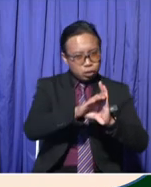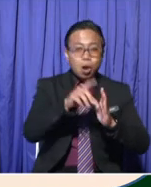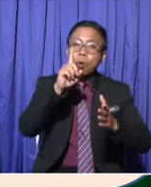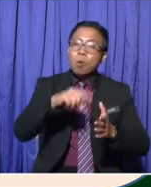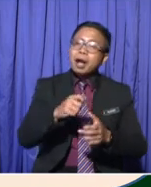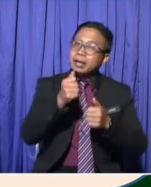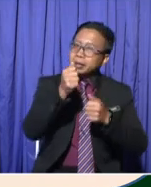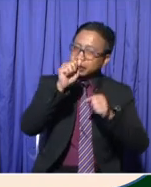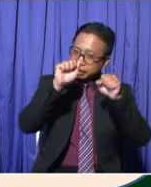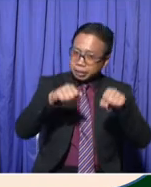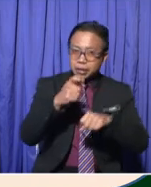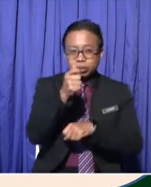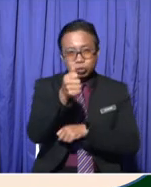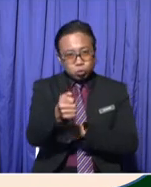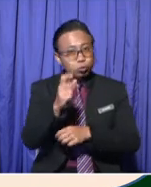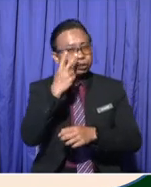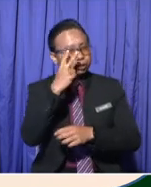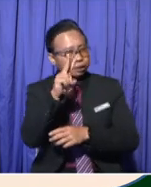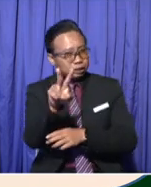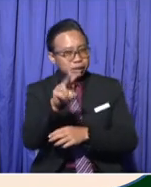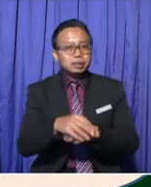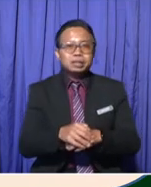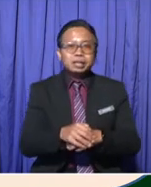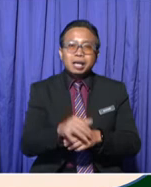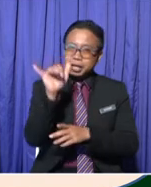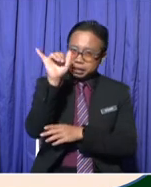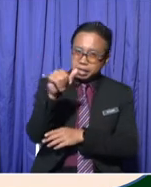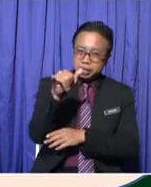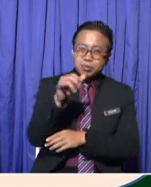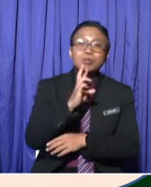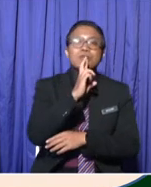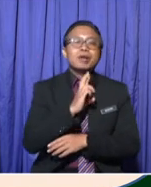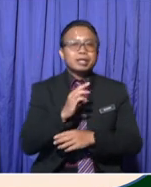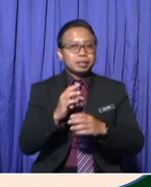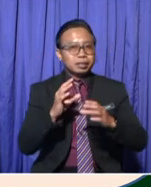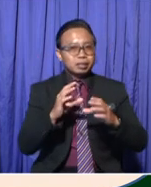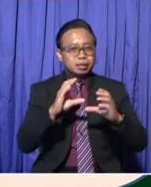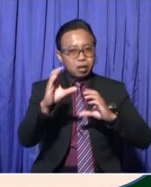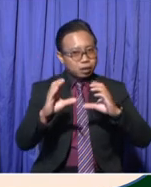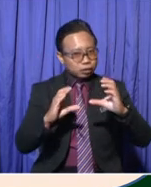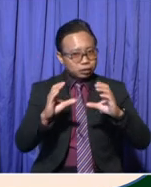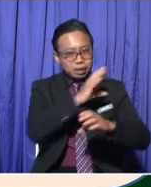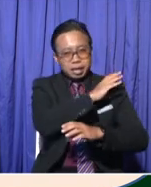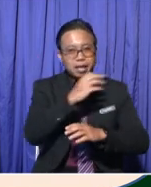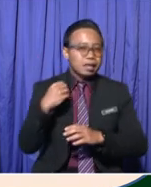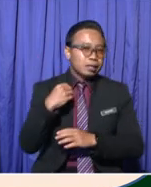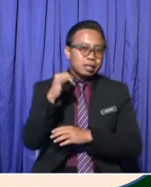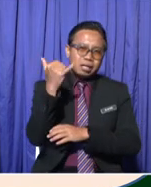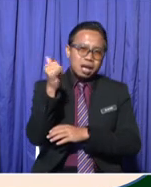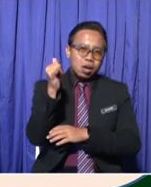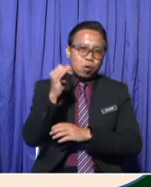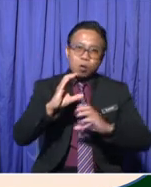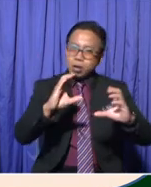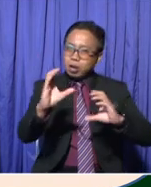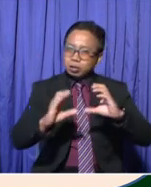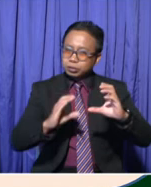see? Yes, red cars and yellow cars. How many red cars in